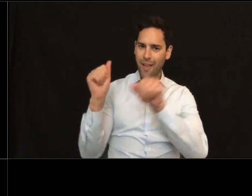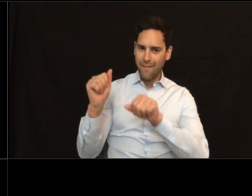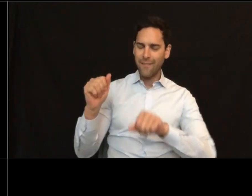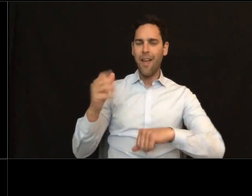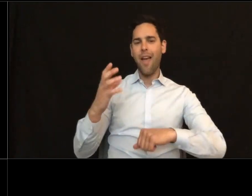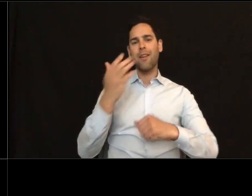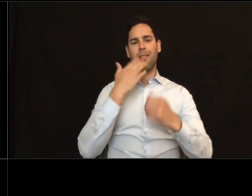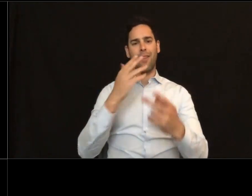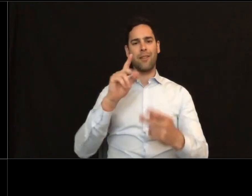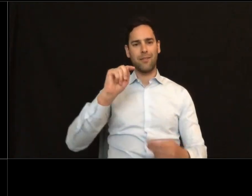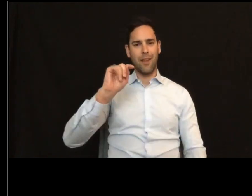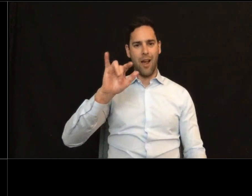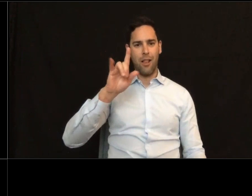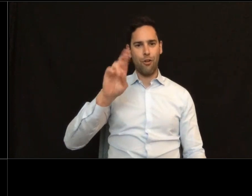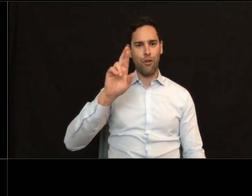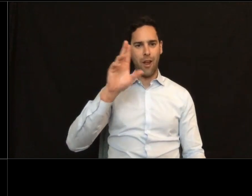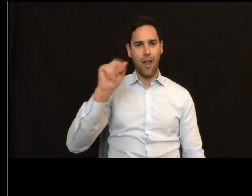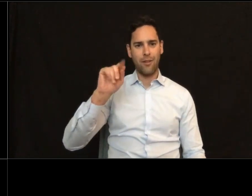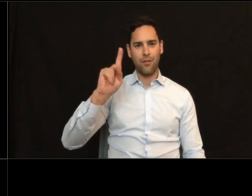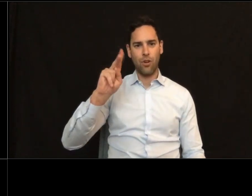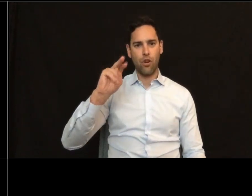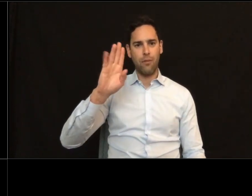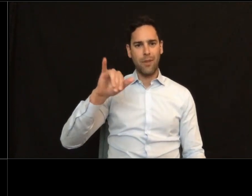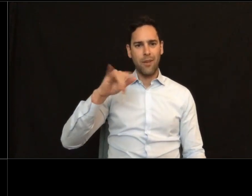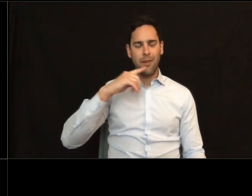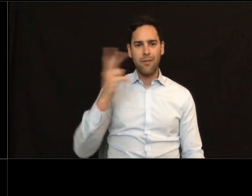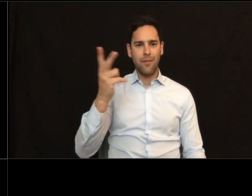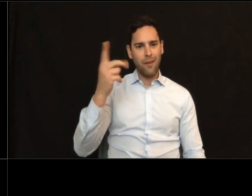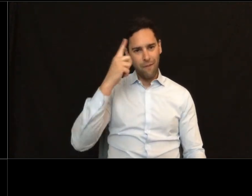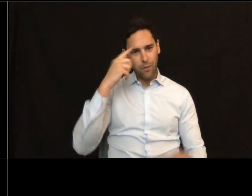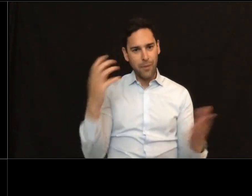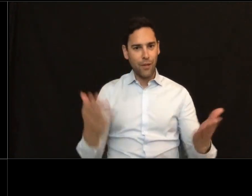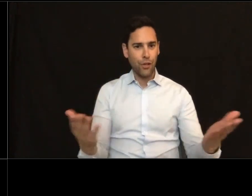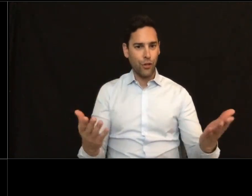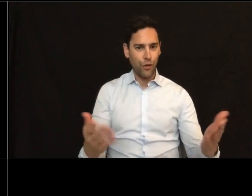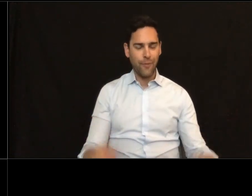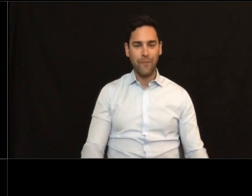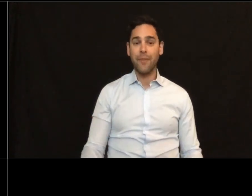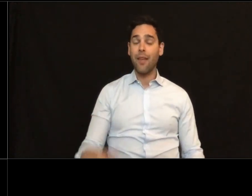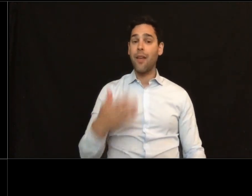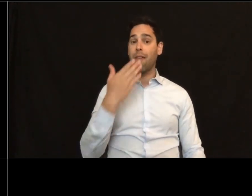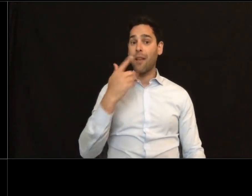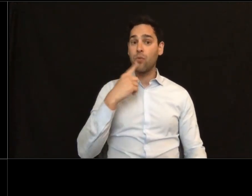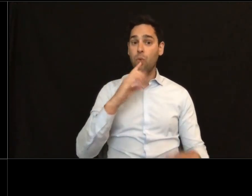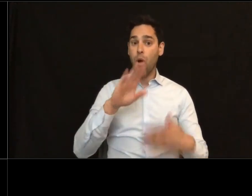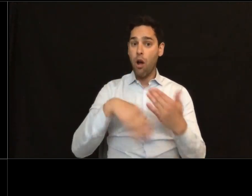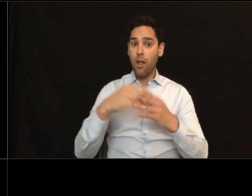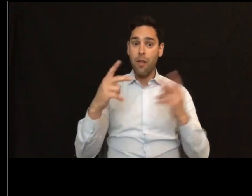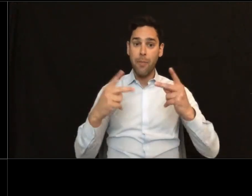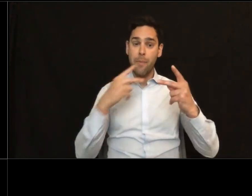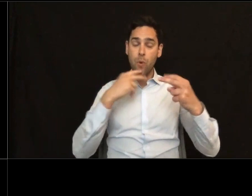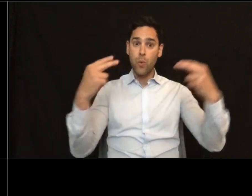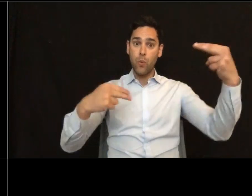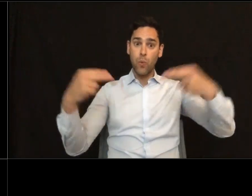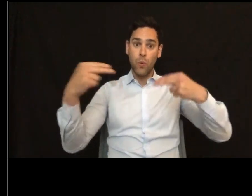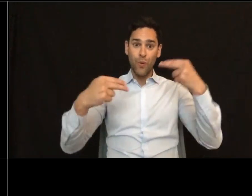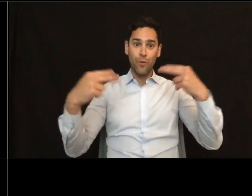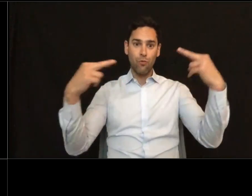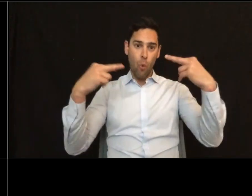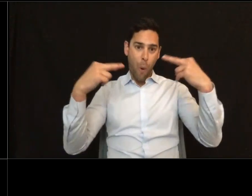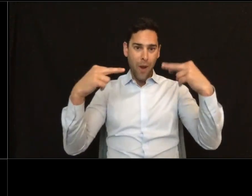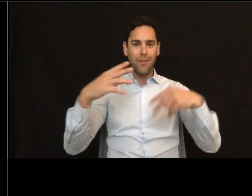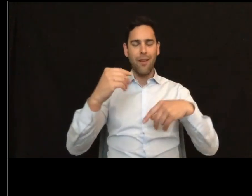and Kirby, for being here. Thanks to all of you who attended and for taking the time out of your day to